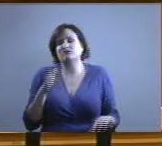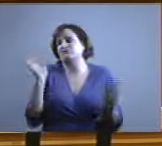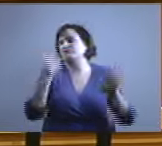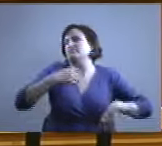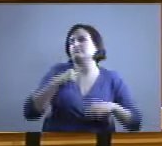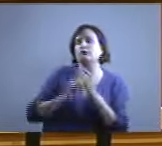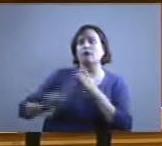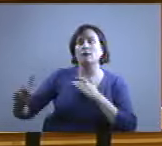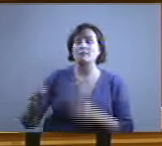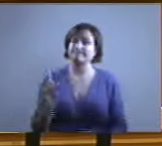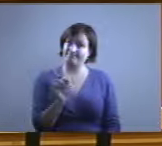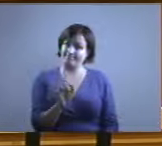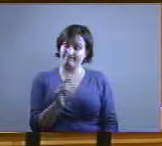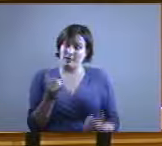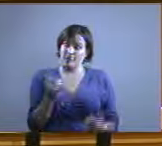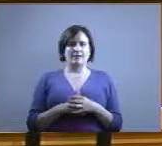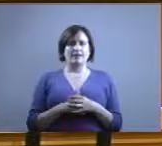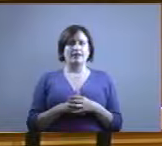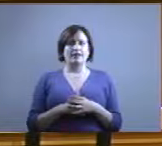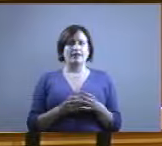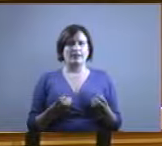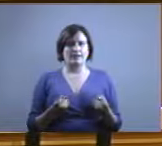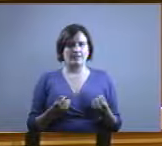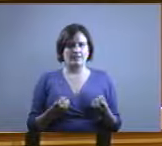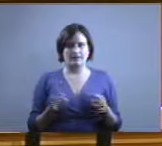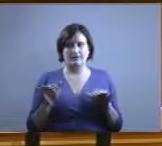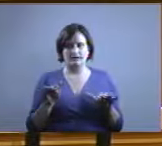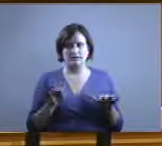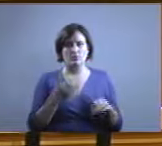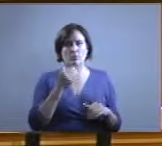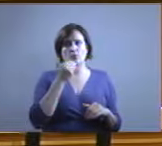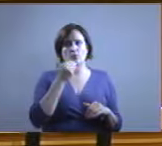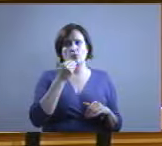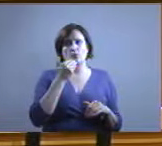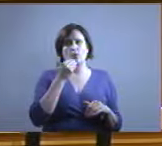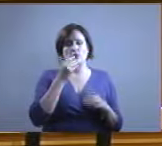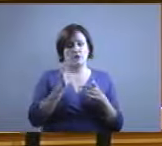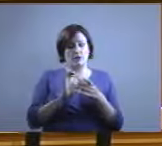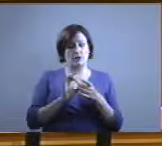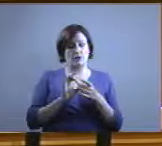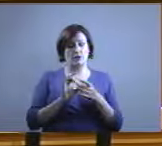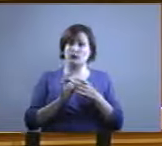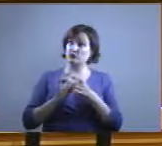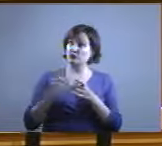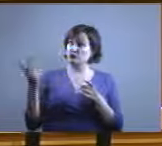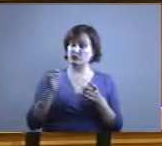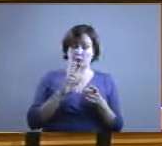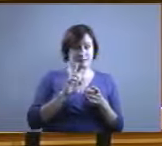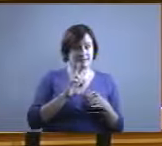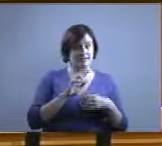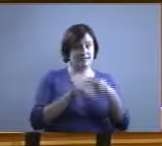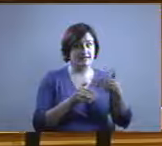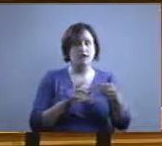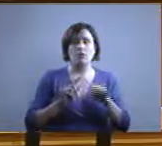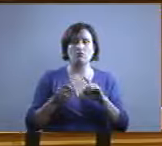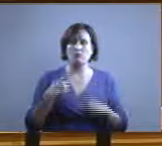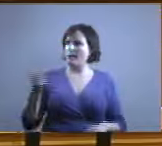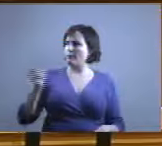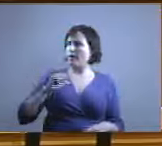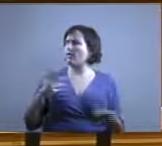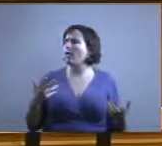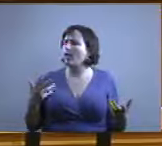it. When it comes to Africa ongumlungu, kodwa lamntu angabhatalwa okanye kuthiwa akayo professional, kodwa le language